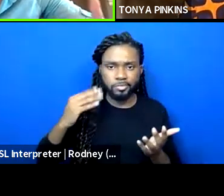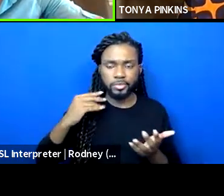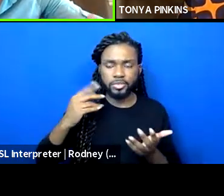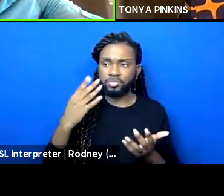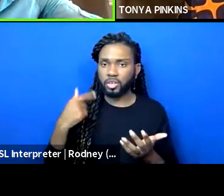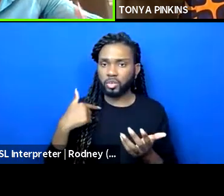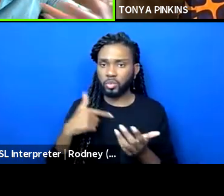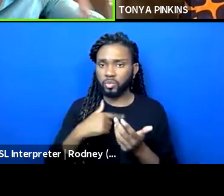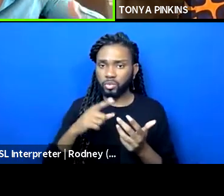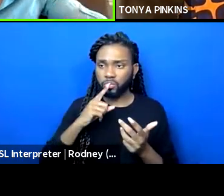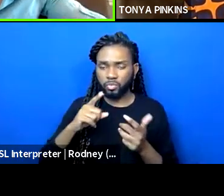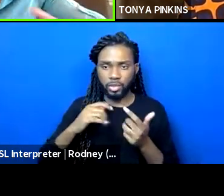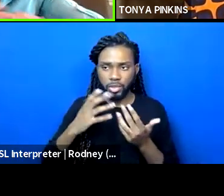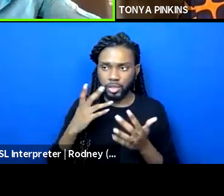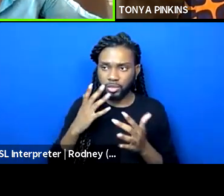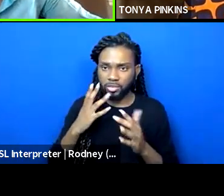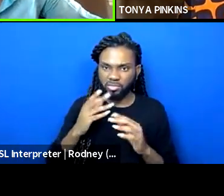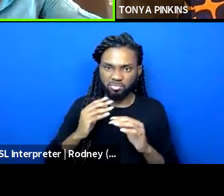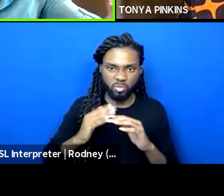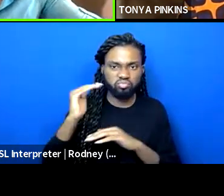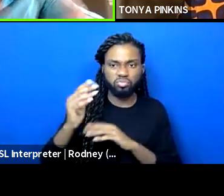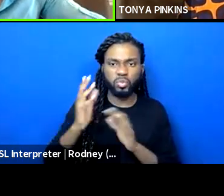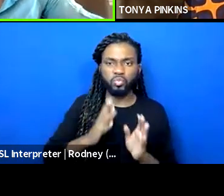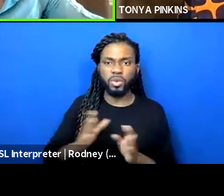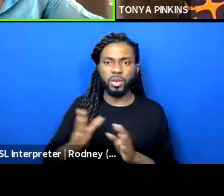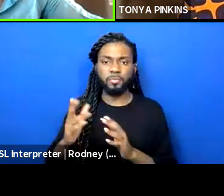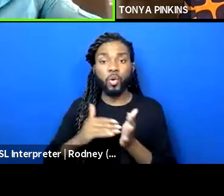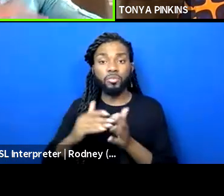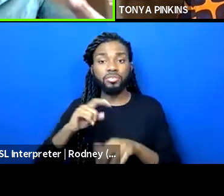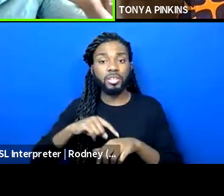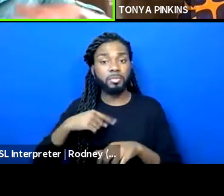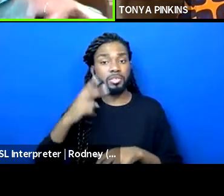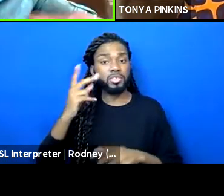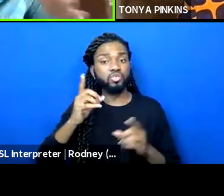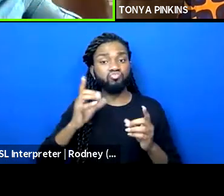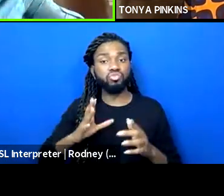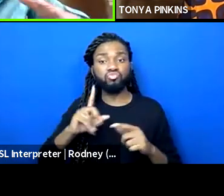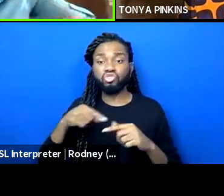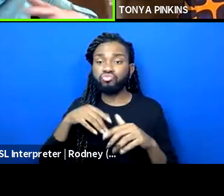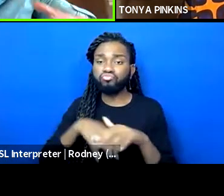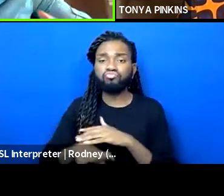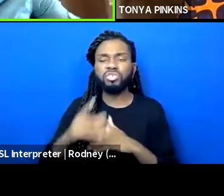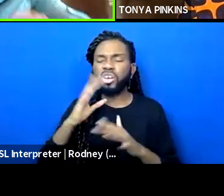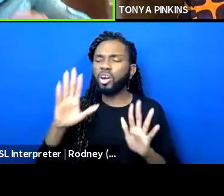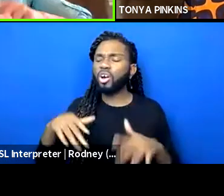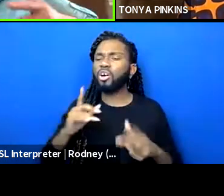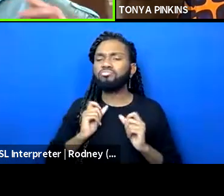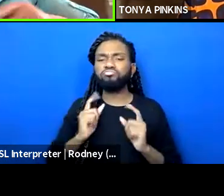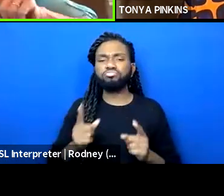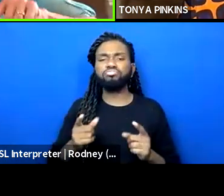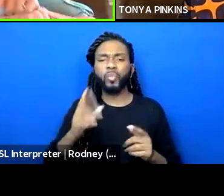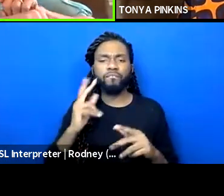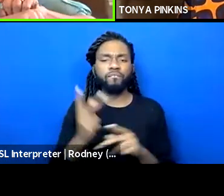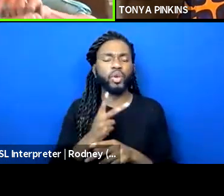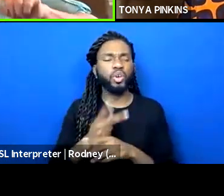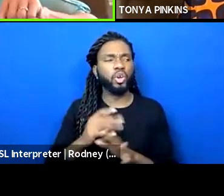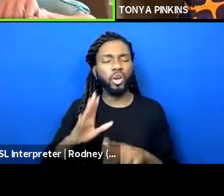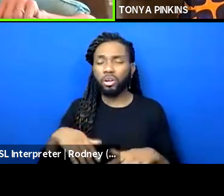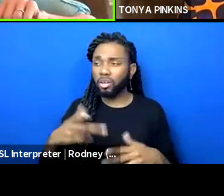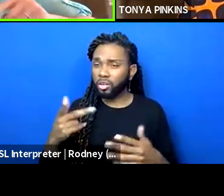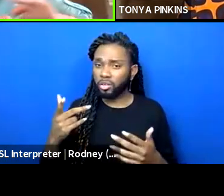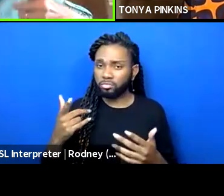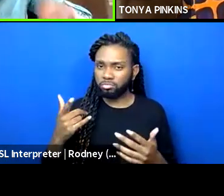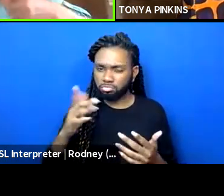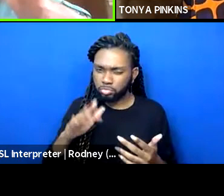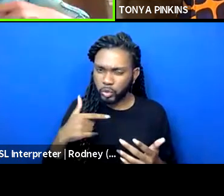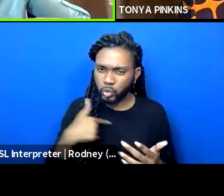overabundantly beyond, you know, we walk in, you know, I've seen directors walk in, "We'll just figure it out. We'll just feel it out." Do we have time to feel it